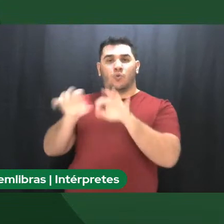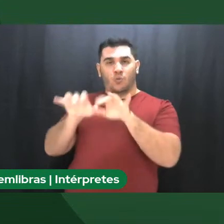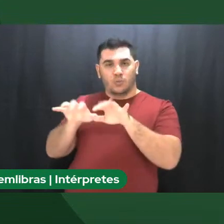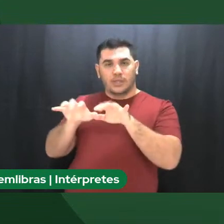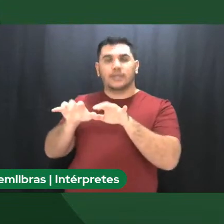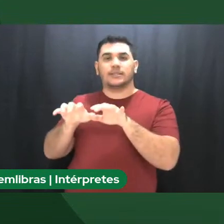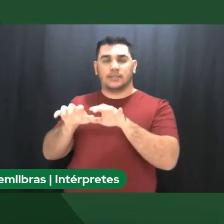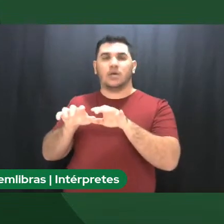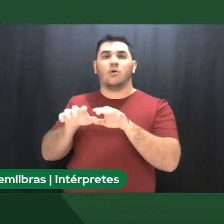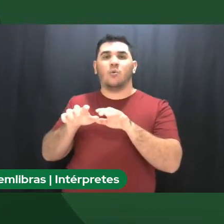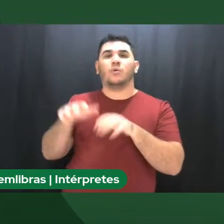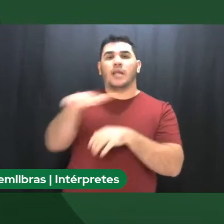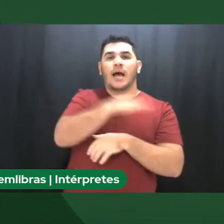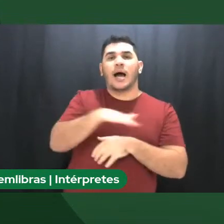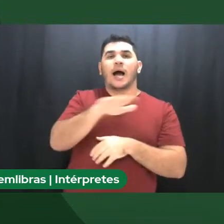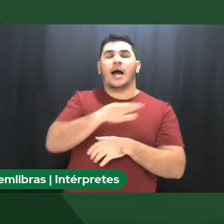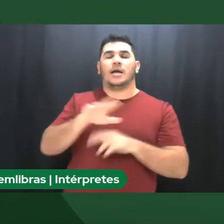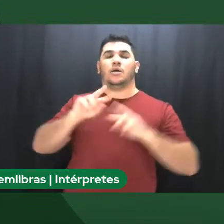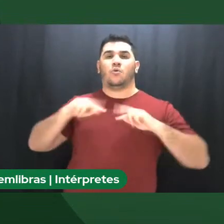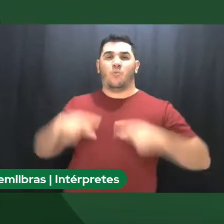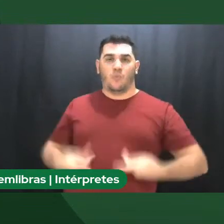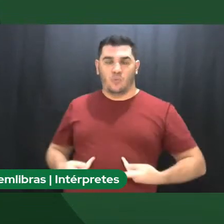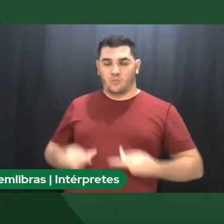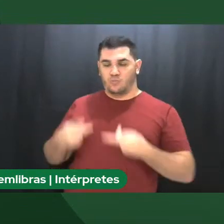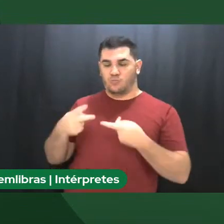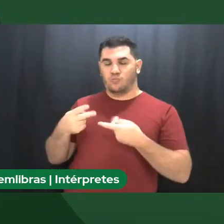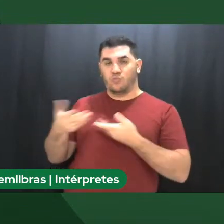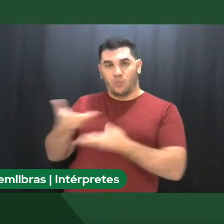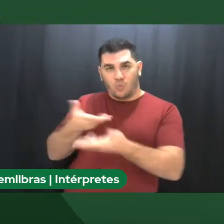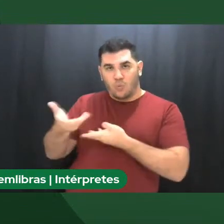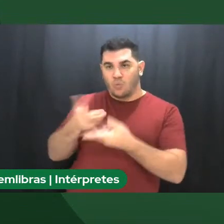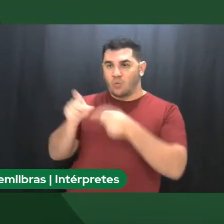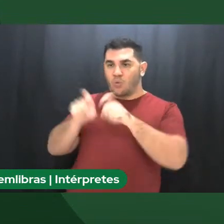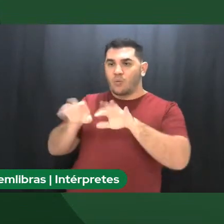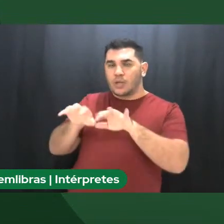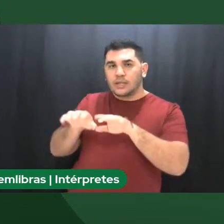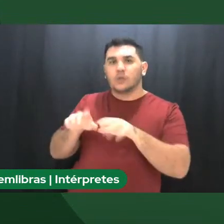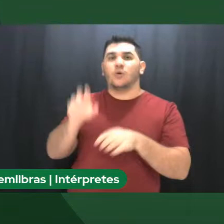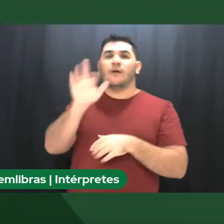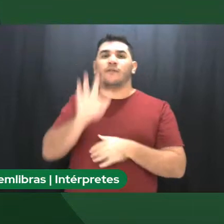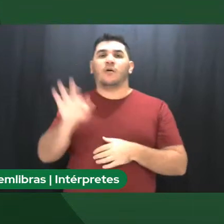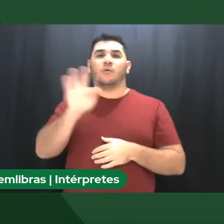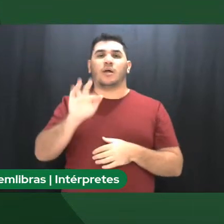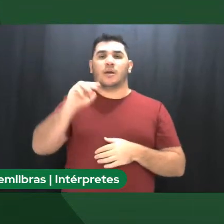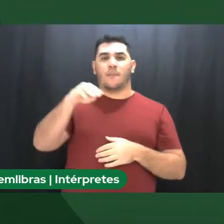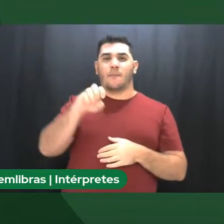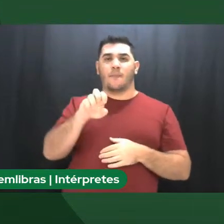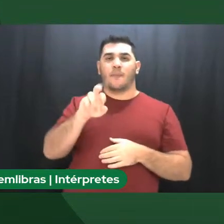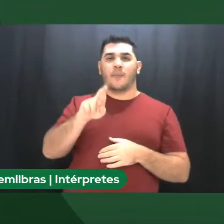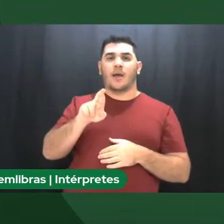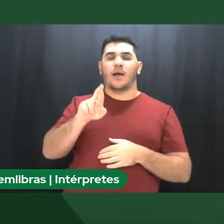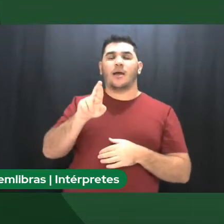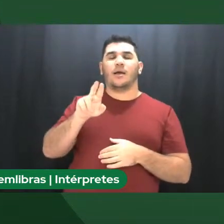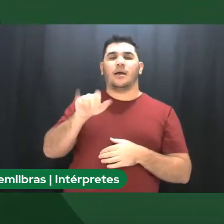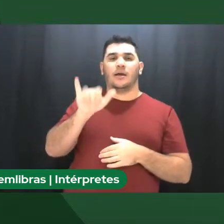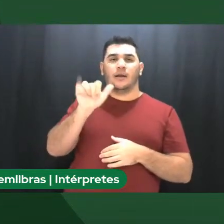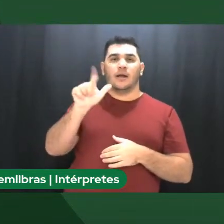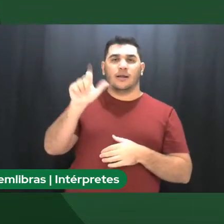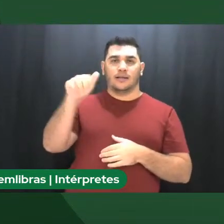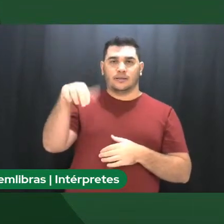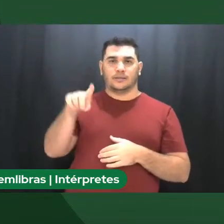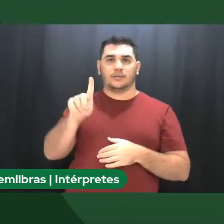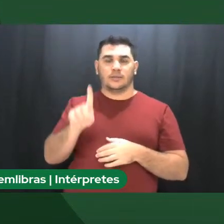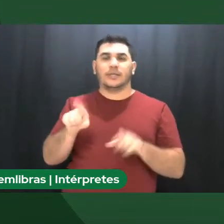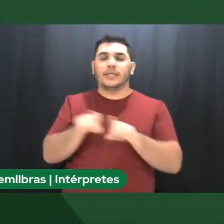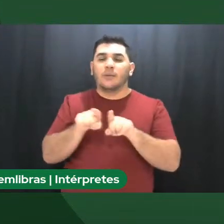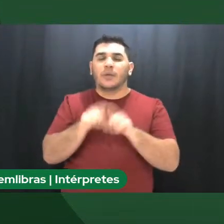director of the Human-Computer Interaction Laboratory, and a member of the Institute for Advanced Computer Studies at the University